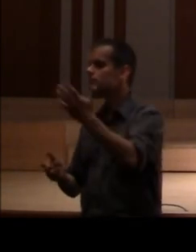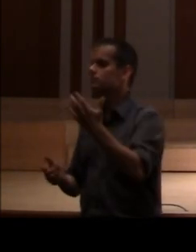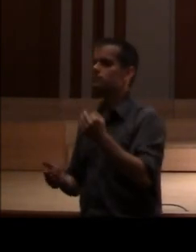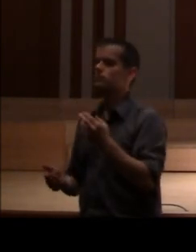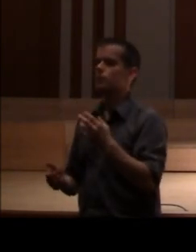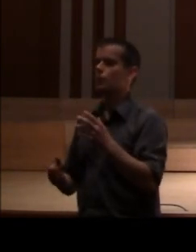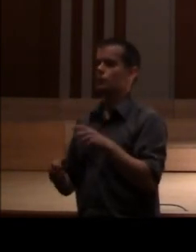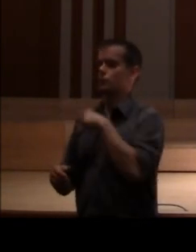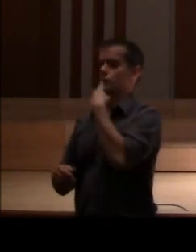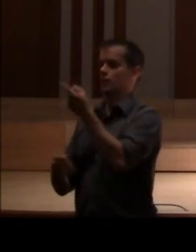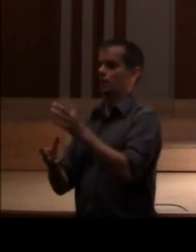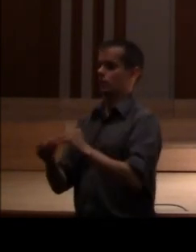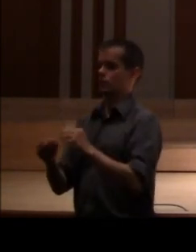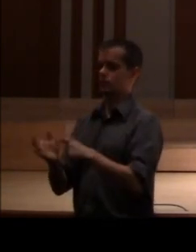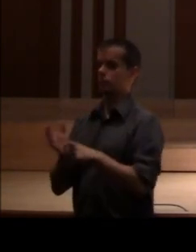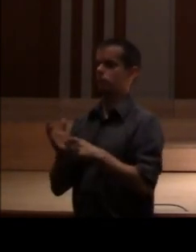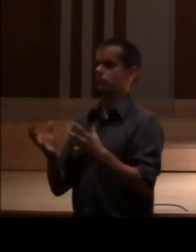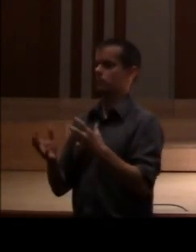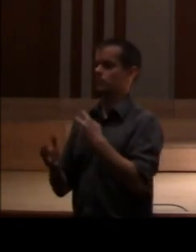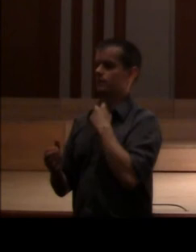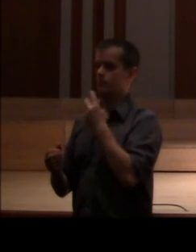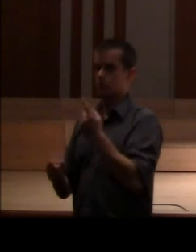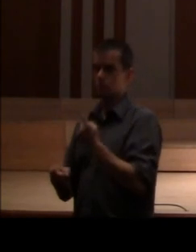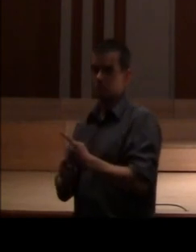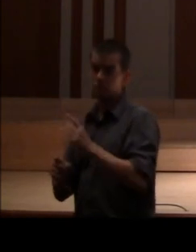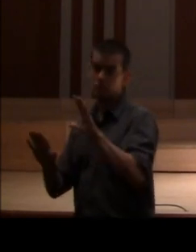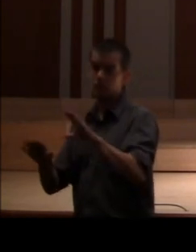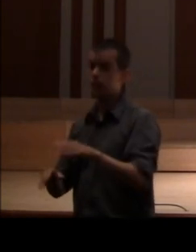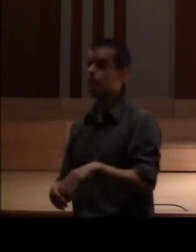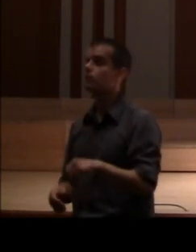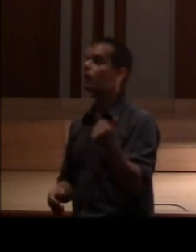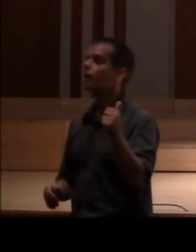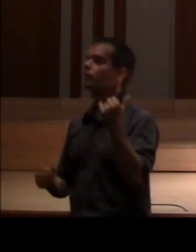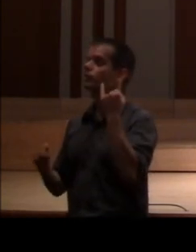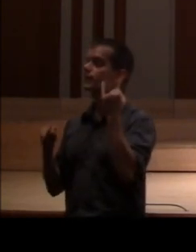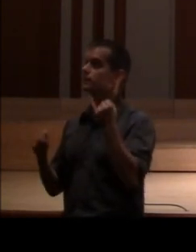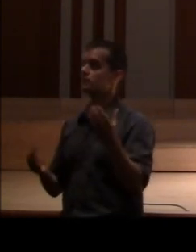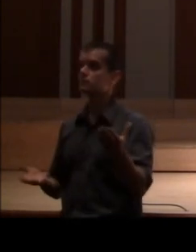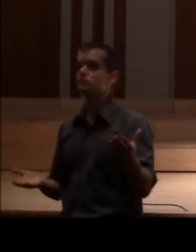tell a story, that can be really awesome as well. Great. VoiceThread, anything else?